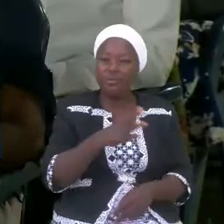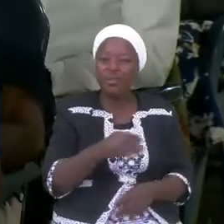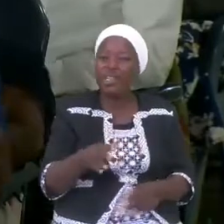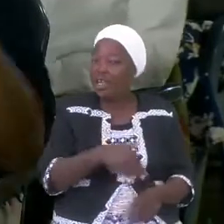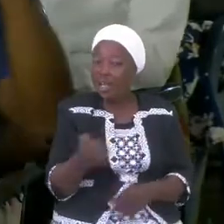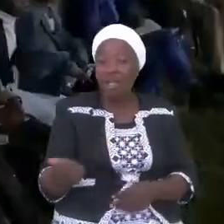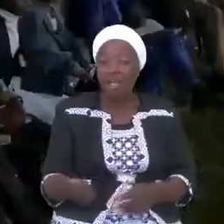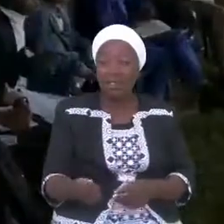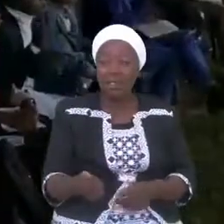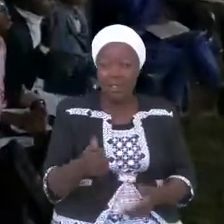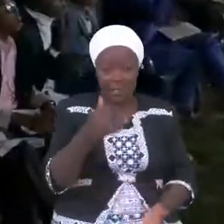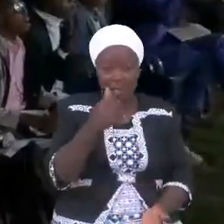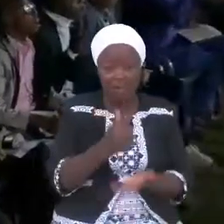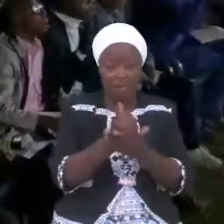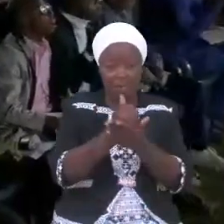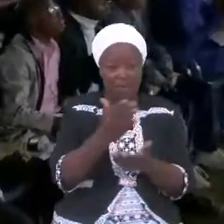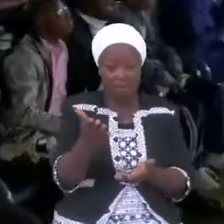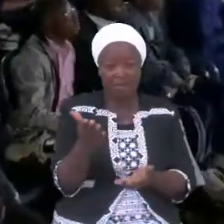there?